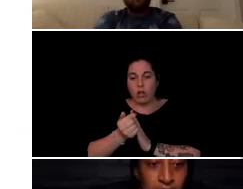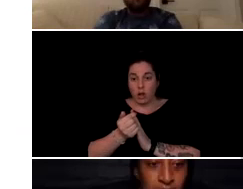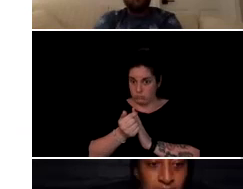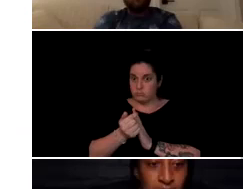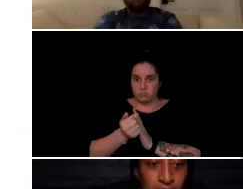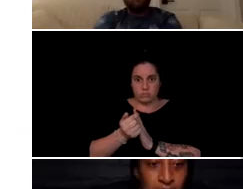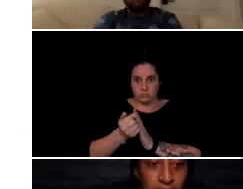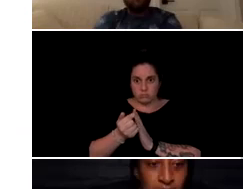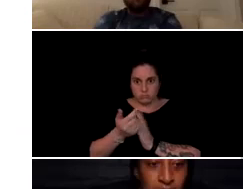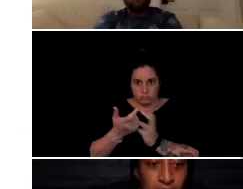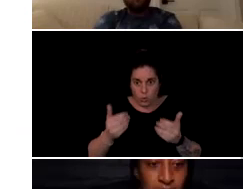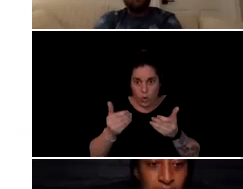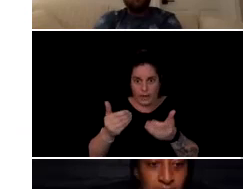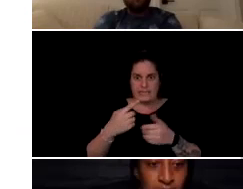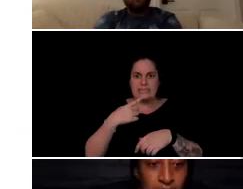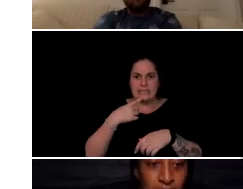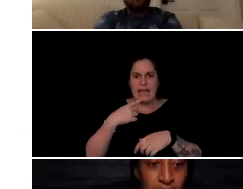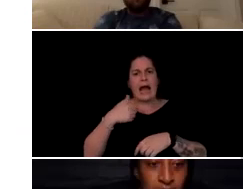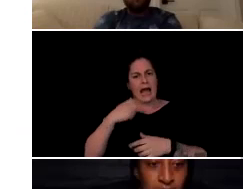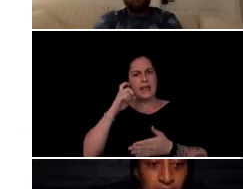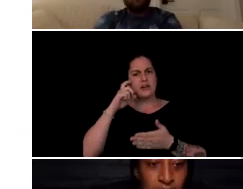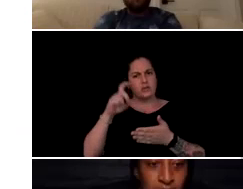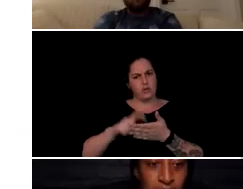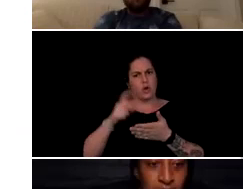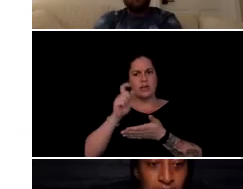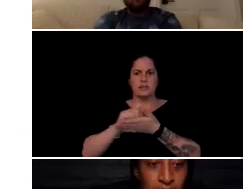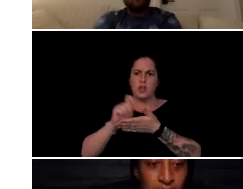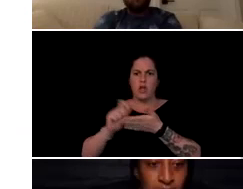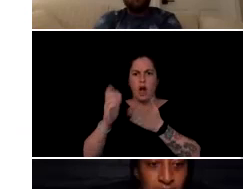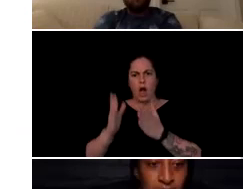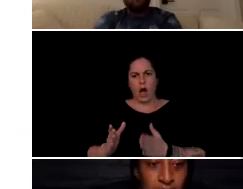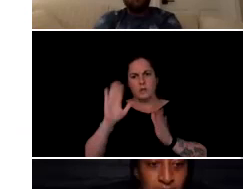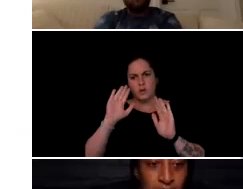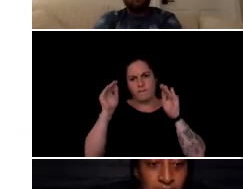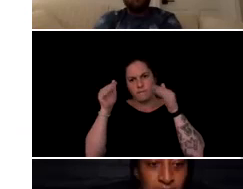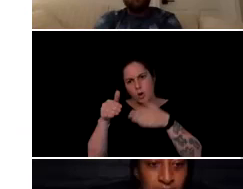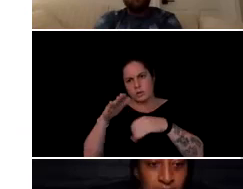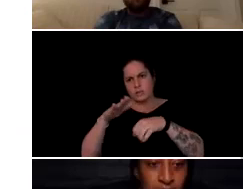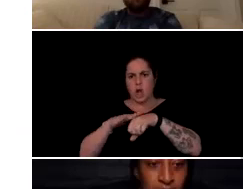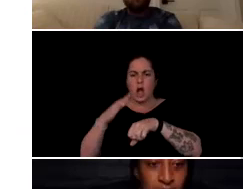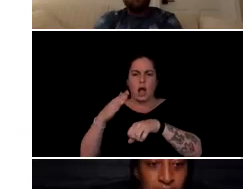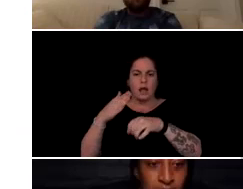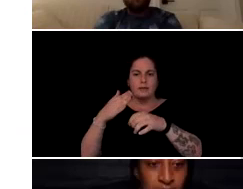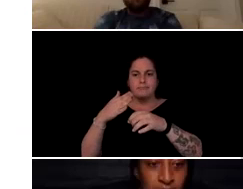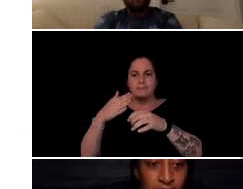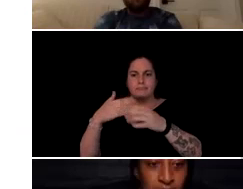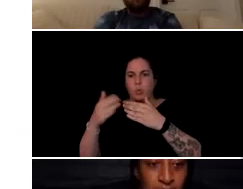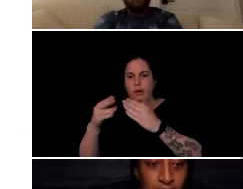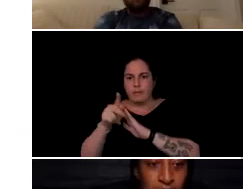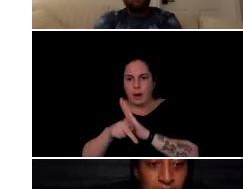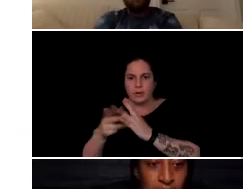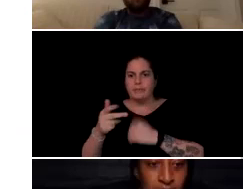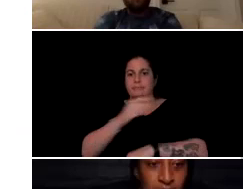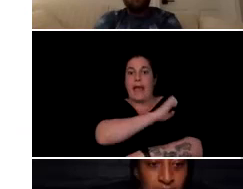to say, I noticed that the author, focuses on whatever property. Let's say it's energy. I